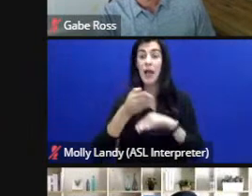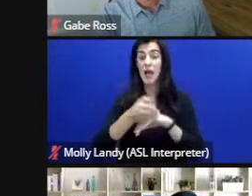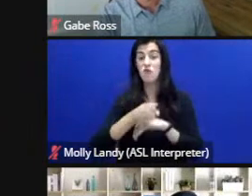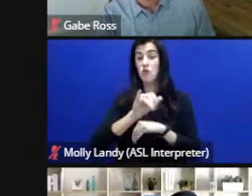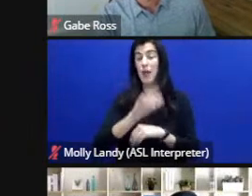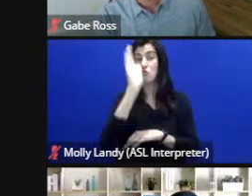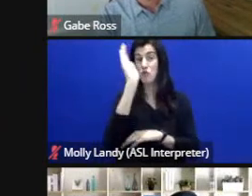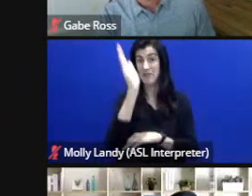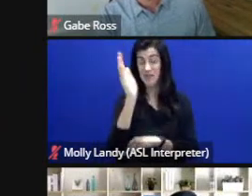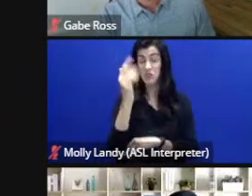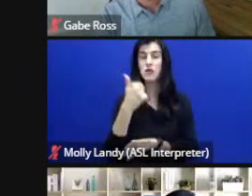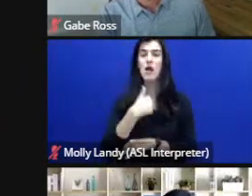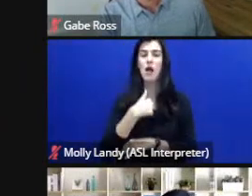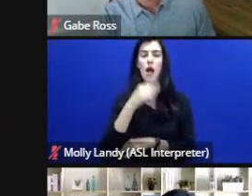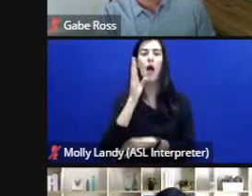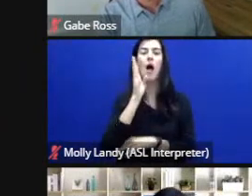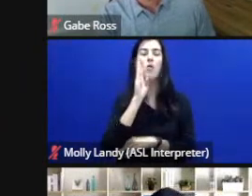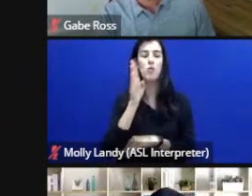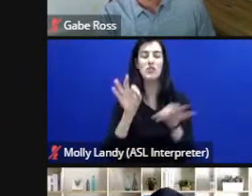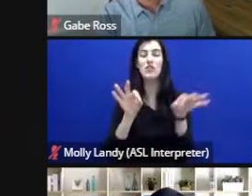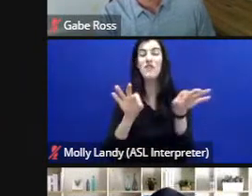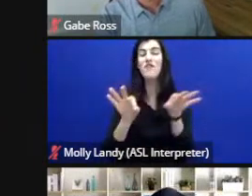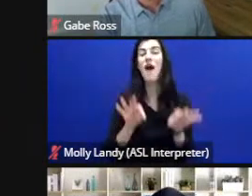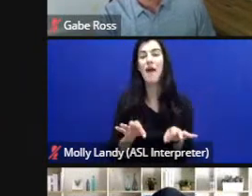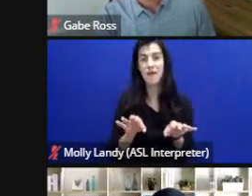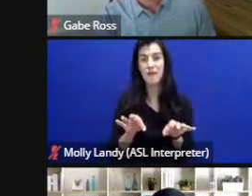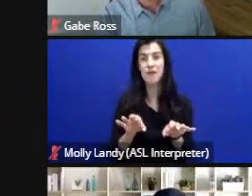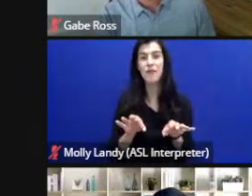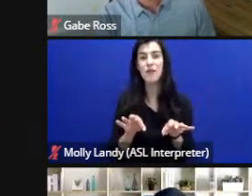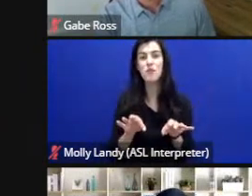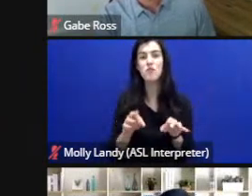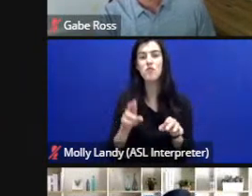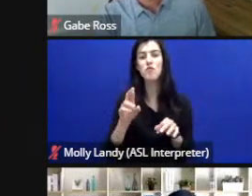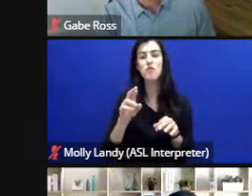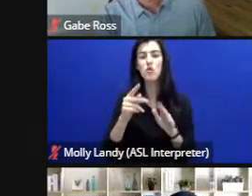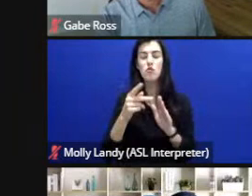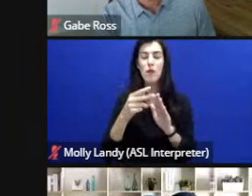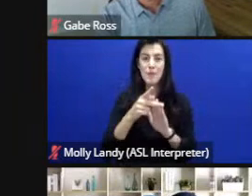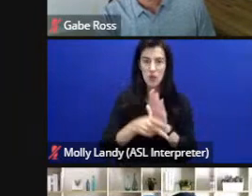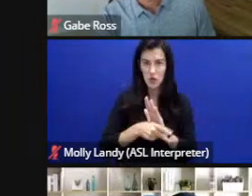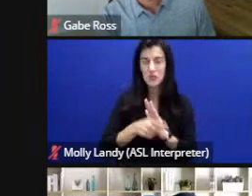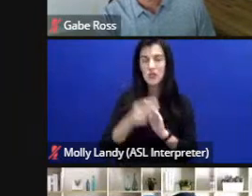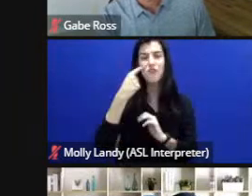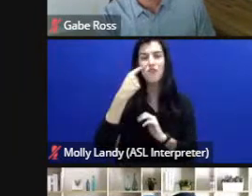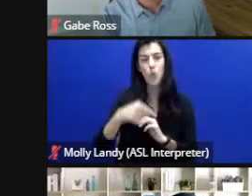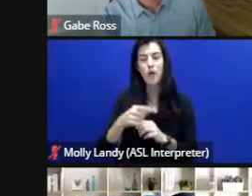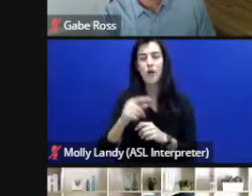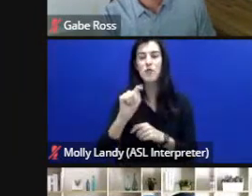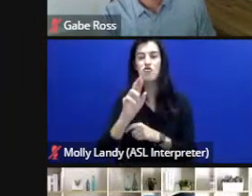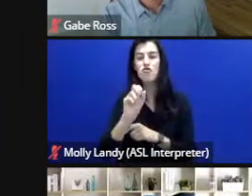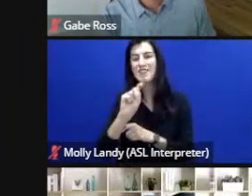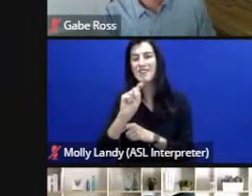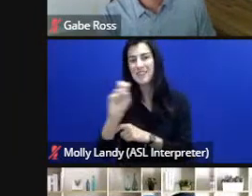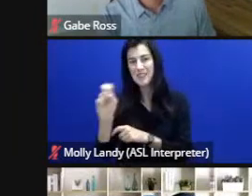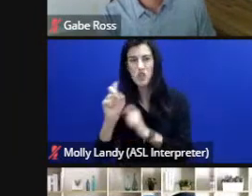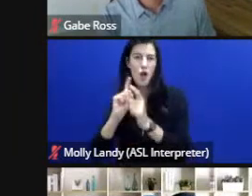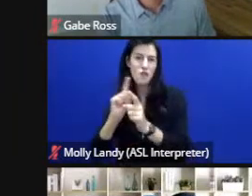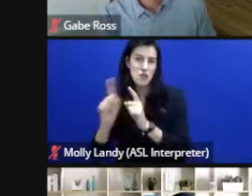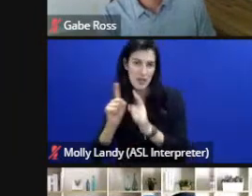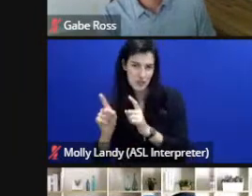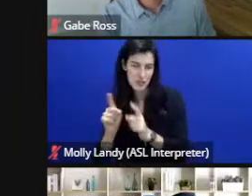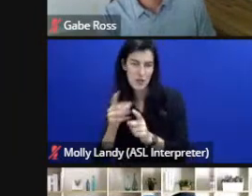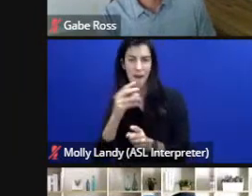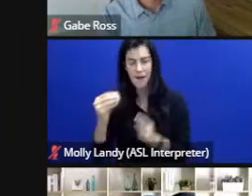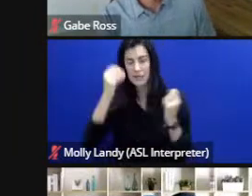going to want to just sort of define the parameters for the trustee conversation and deliberation. But with that,